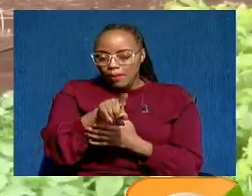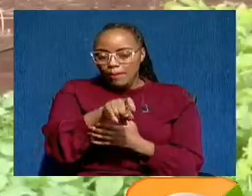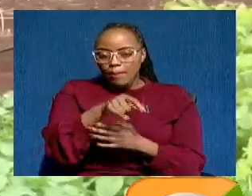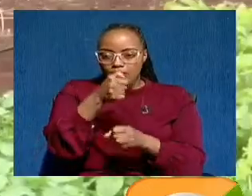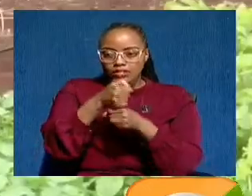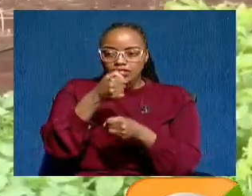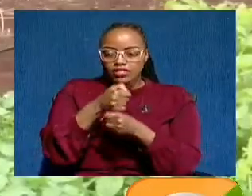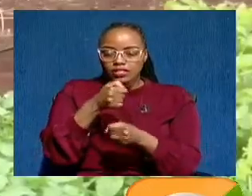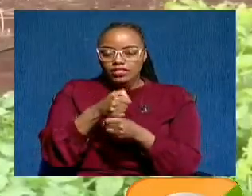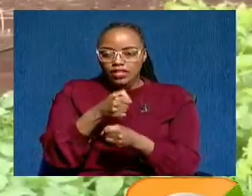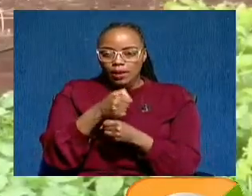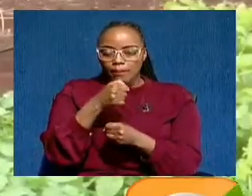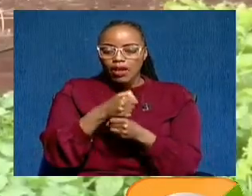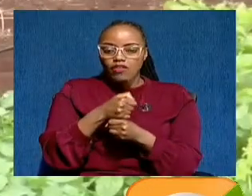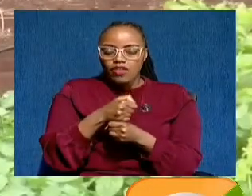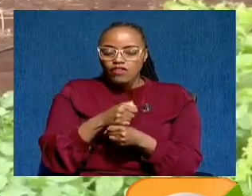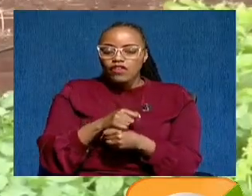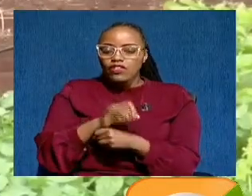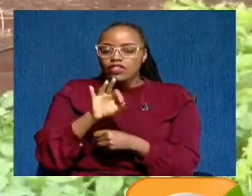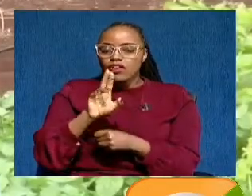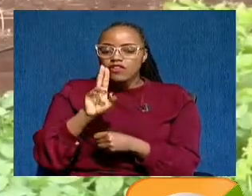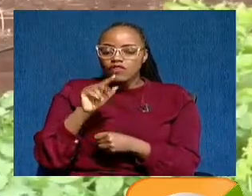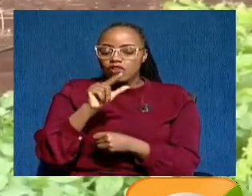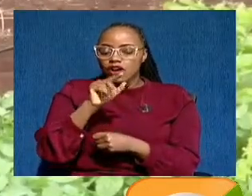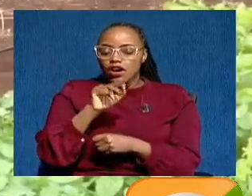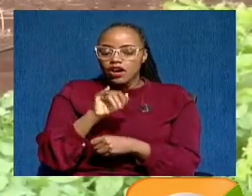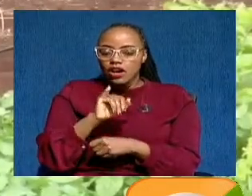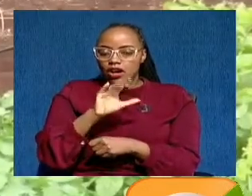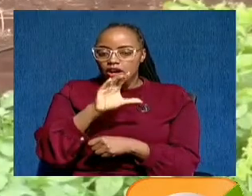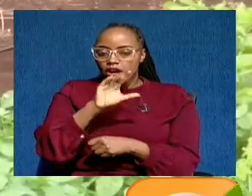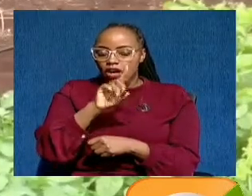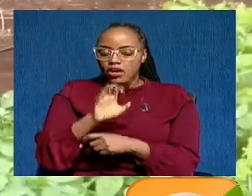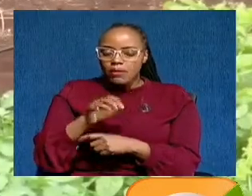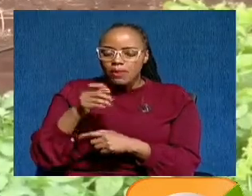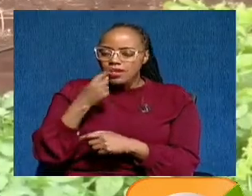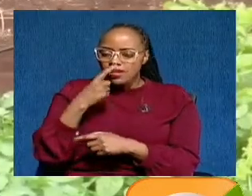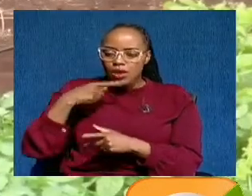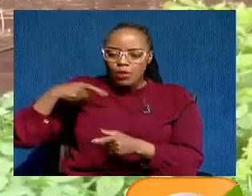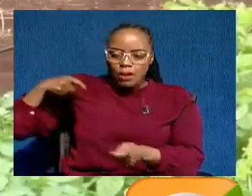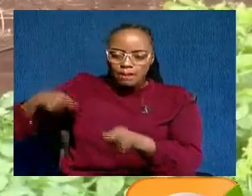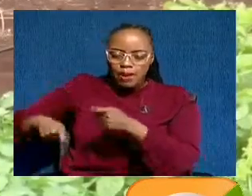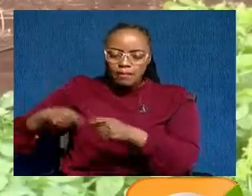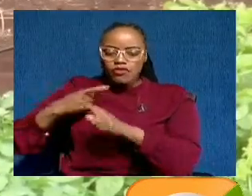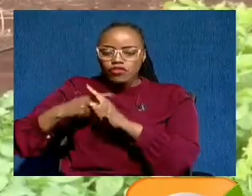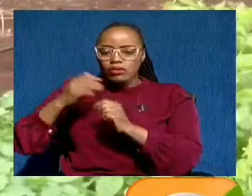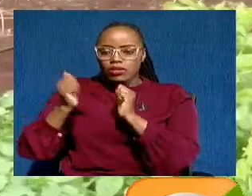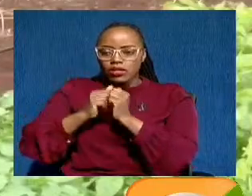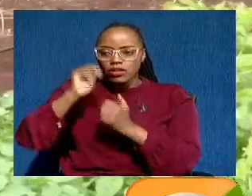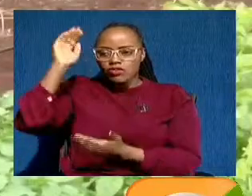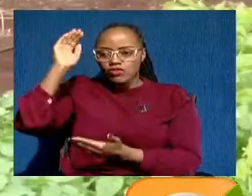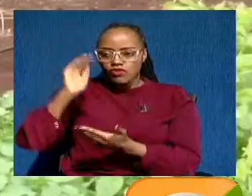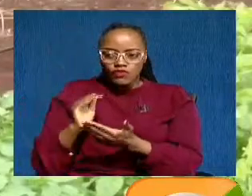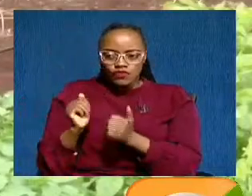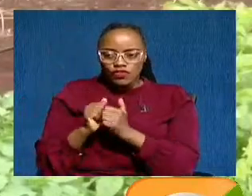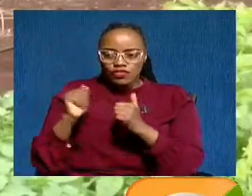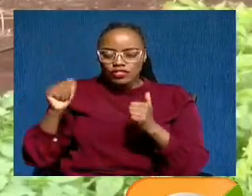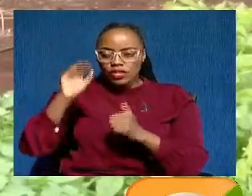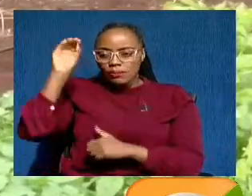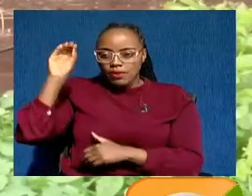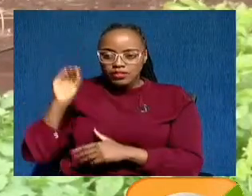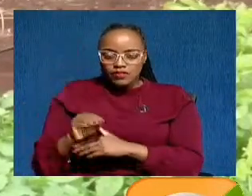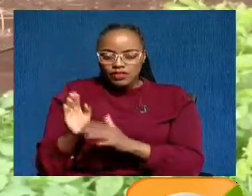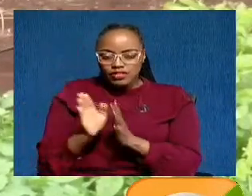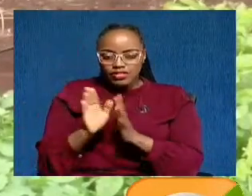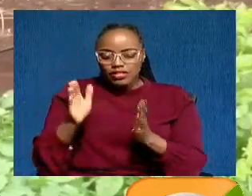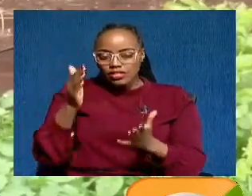labor for the fungicide application. The cost will be reduced from 10 to 15%. An